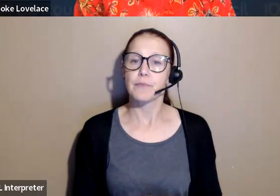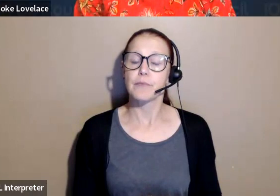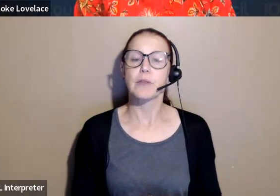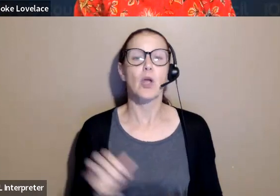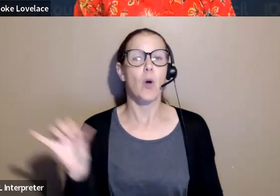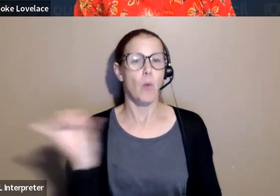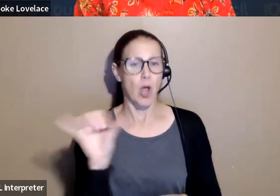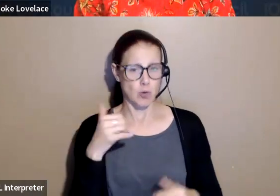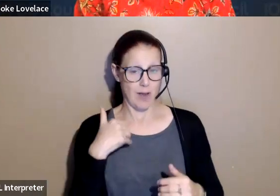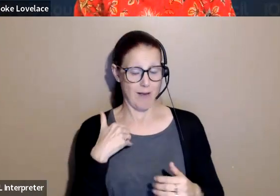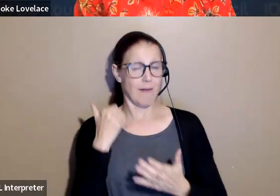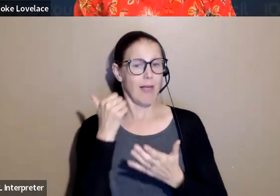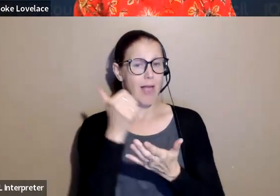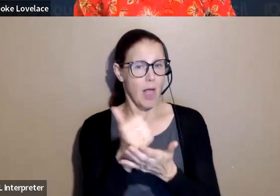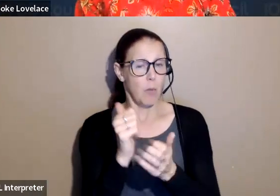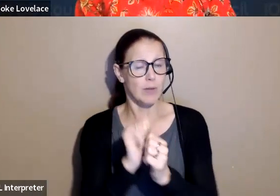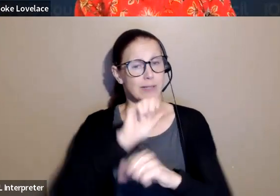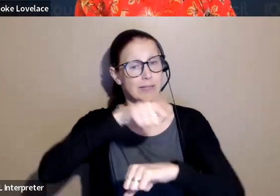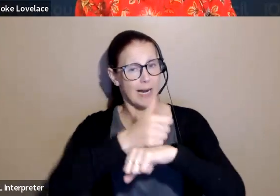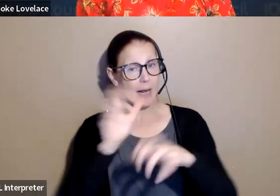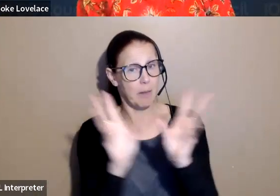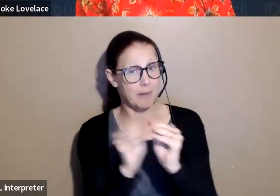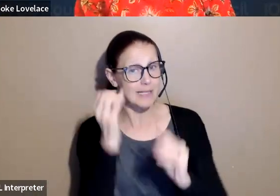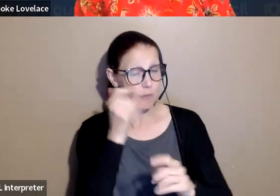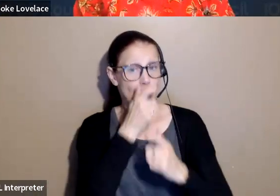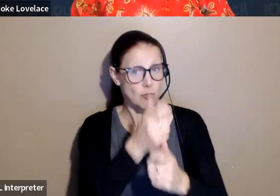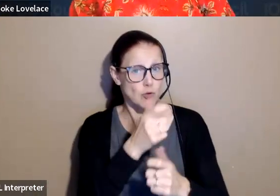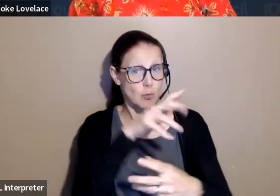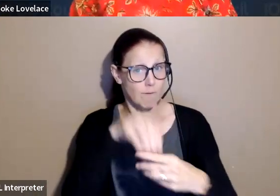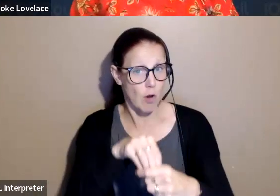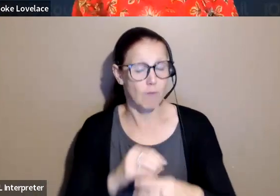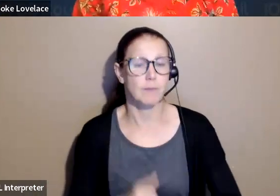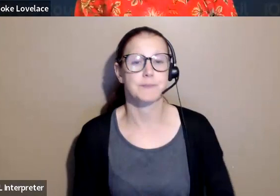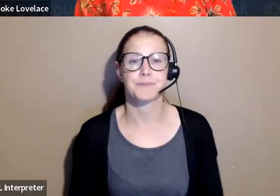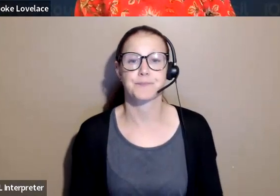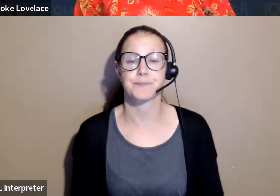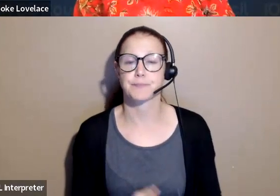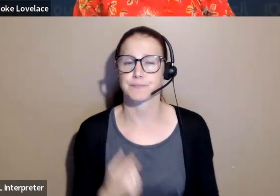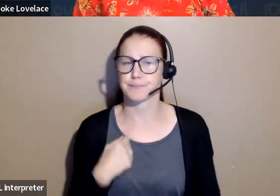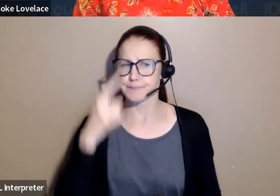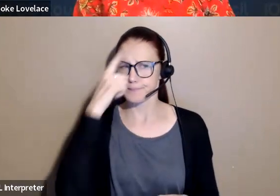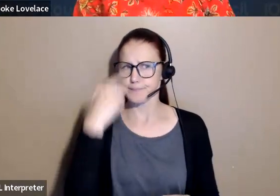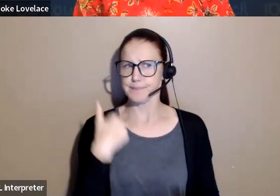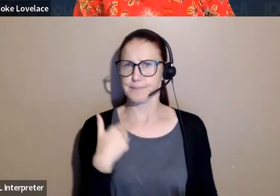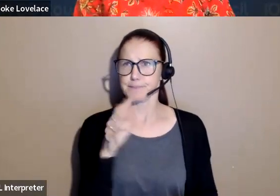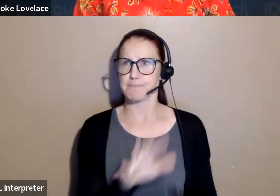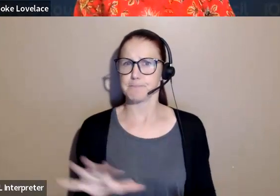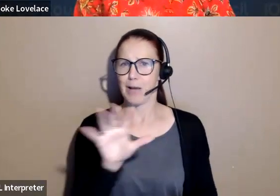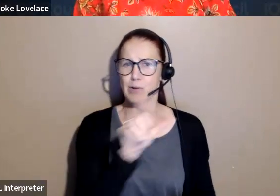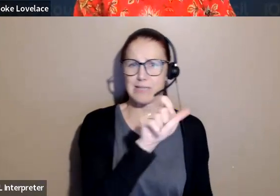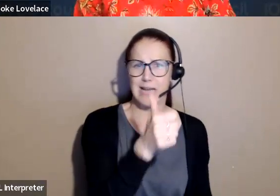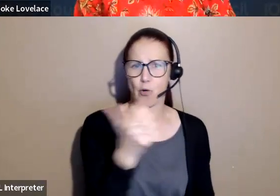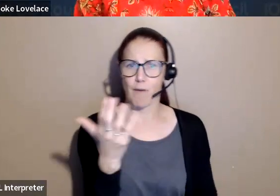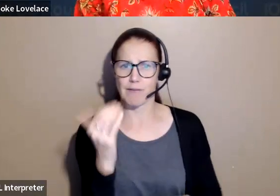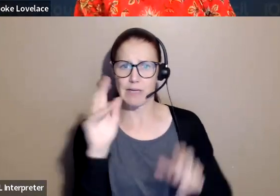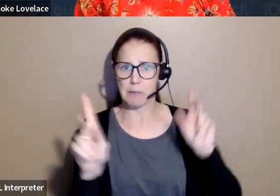help in helping you set up those meetings too, if you're interested. I think we have about 10 or 15